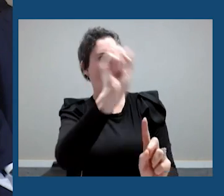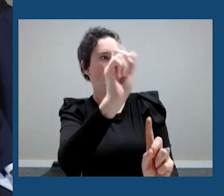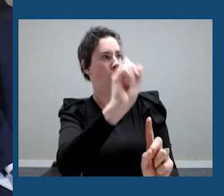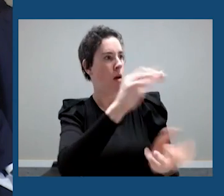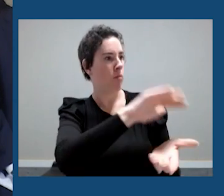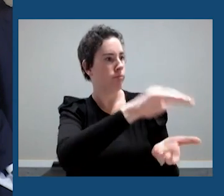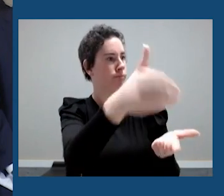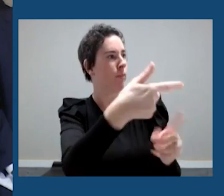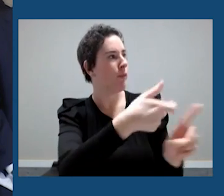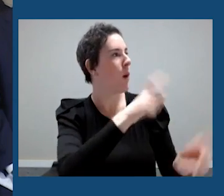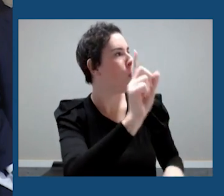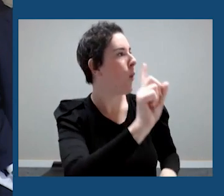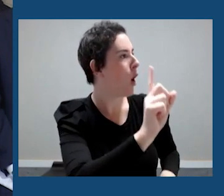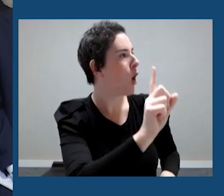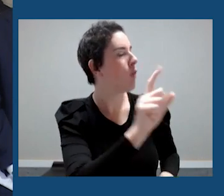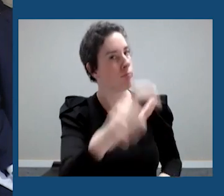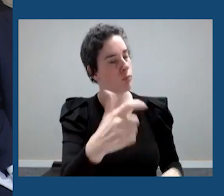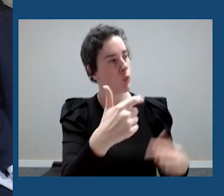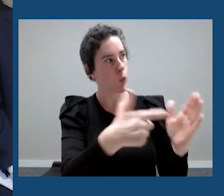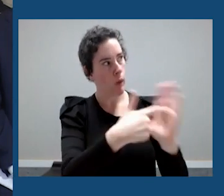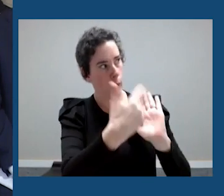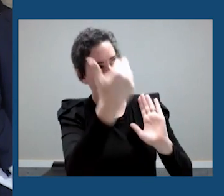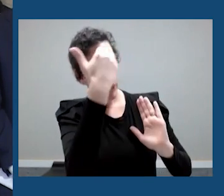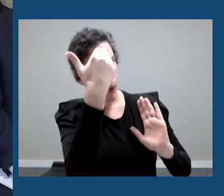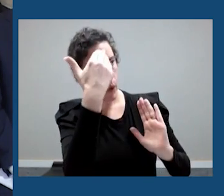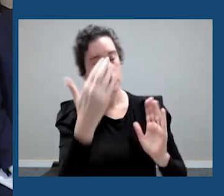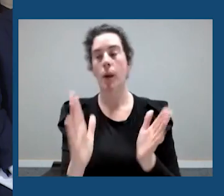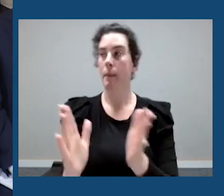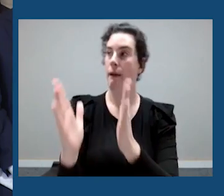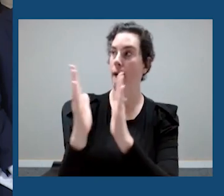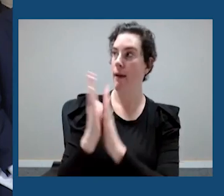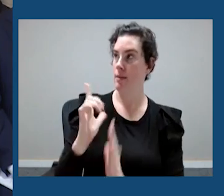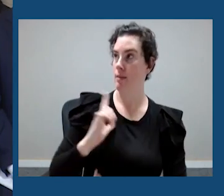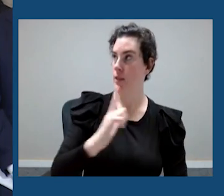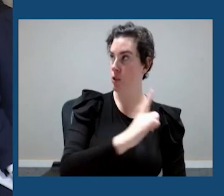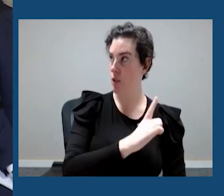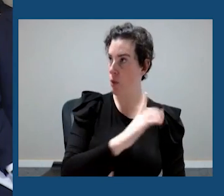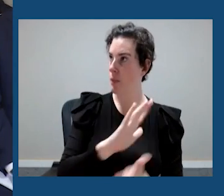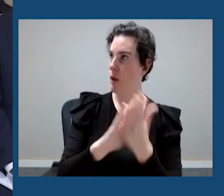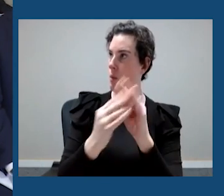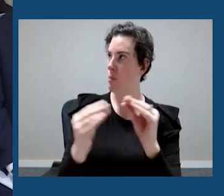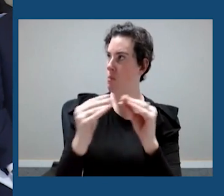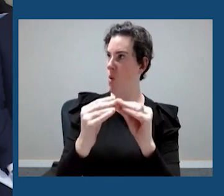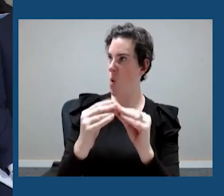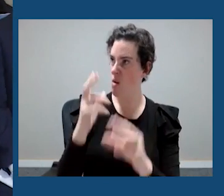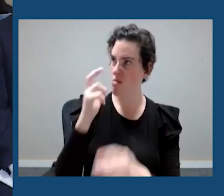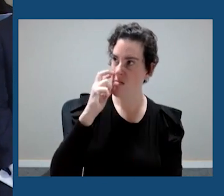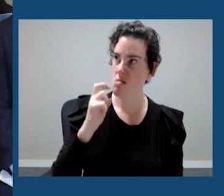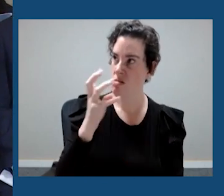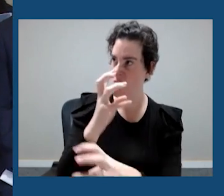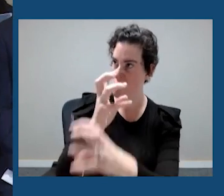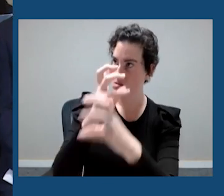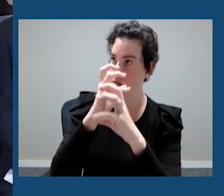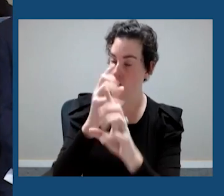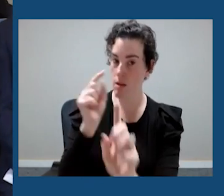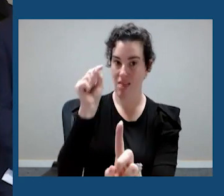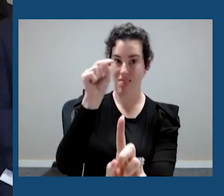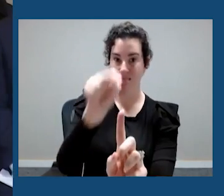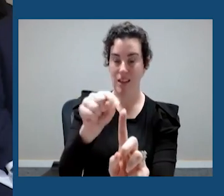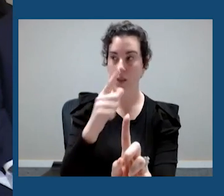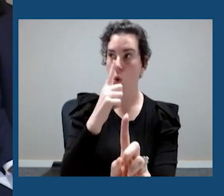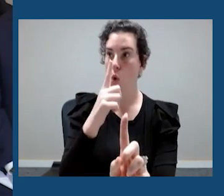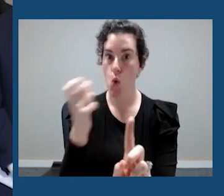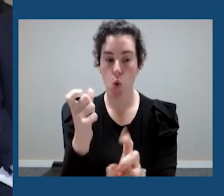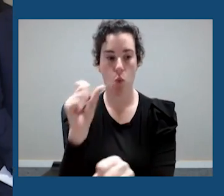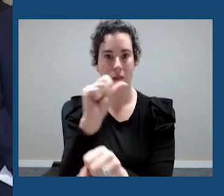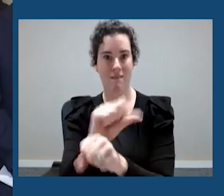in the legislature to step up. This is who we're fighting for. This is what we're fighting for. This is an important fight to take